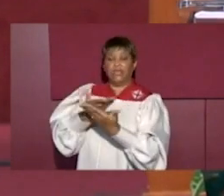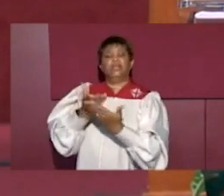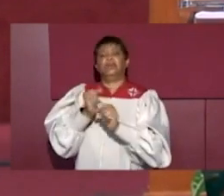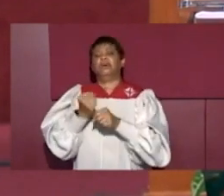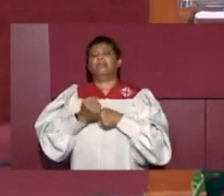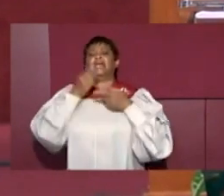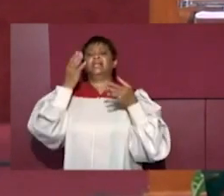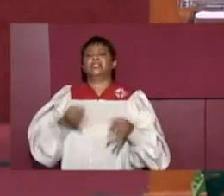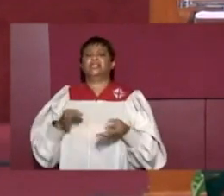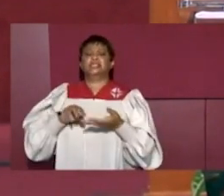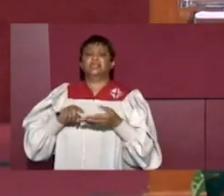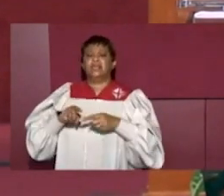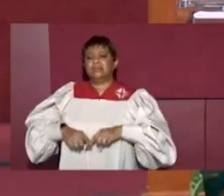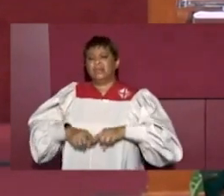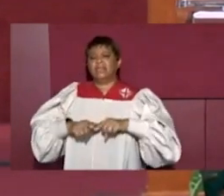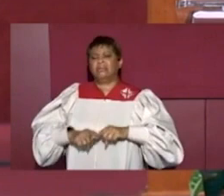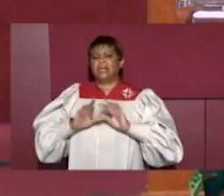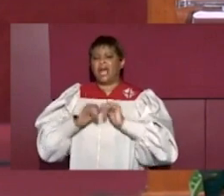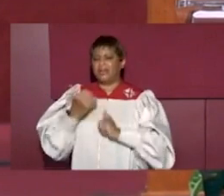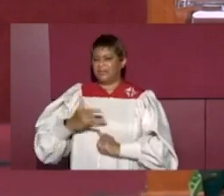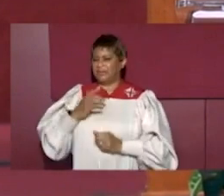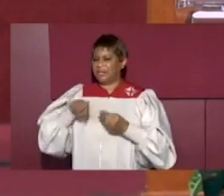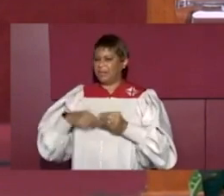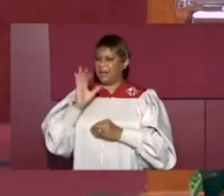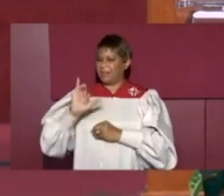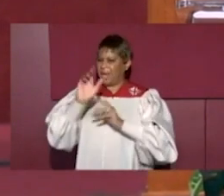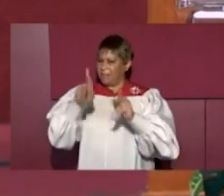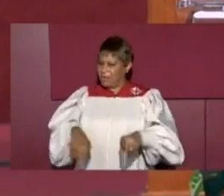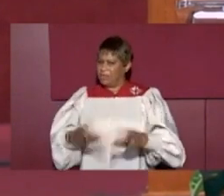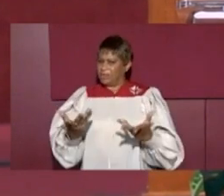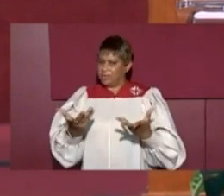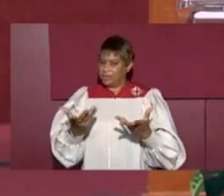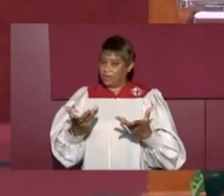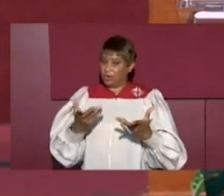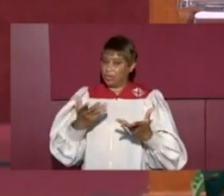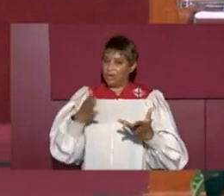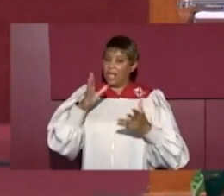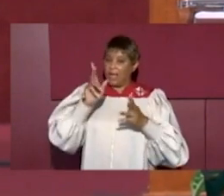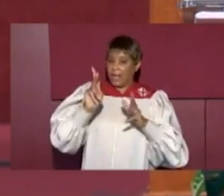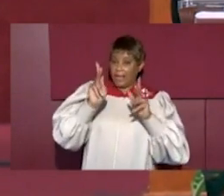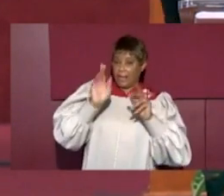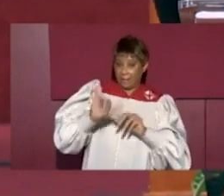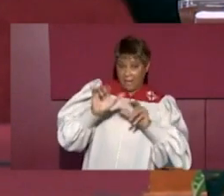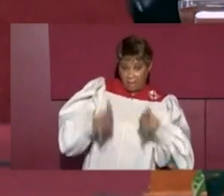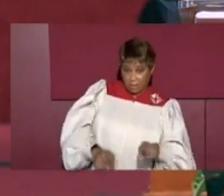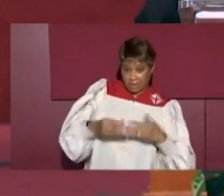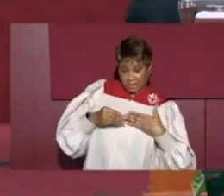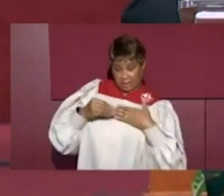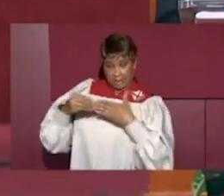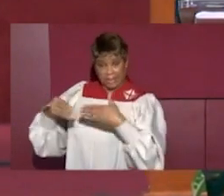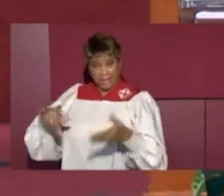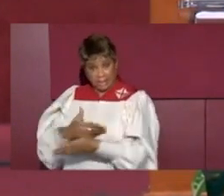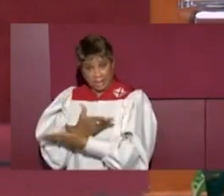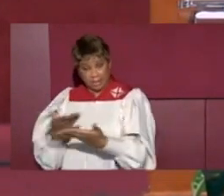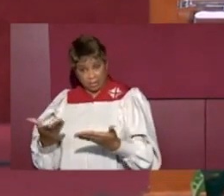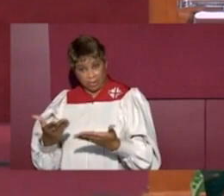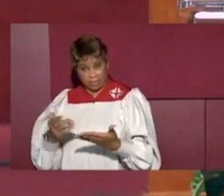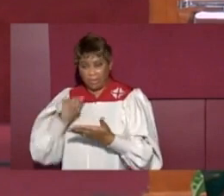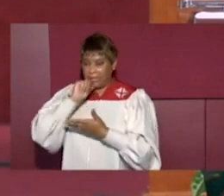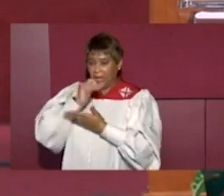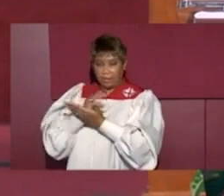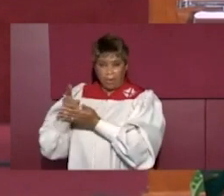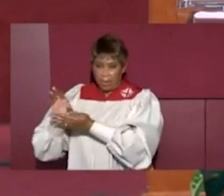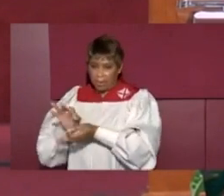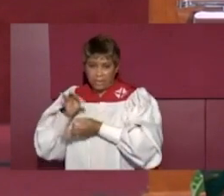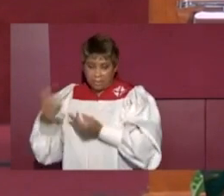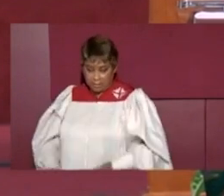decisions based on how you feel about that person. So you're being led by them and your feelings towards them and not by the Spirit of God